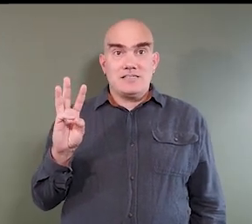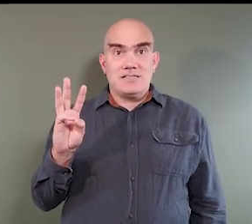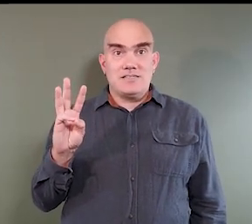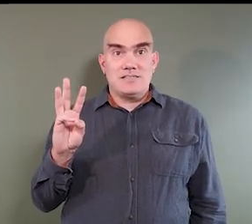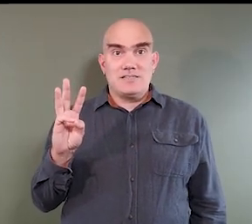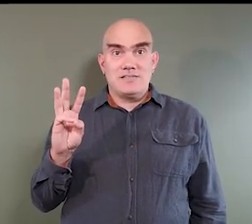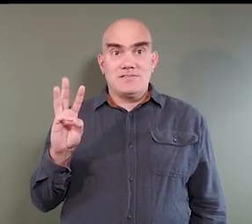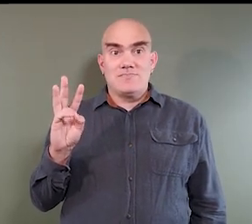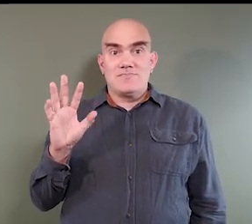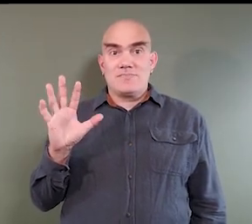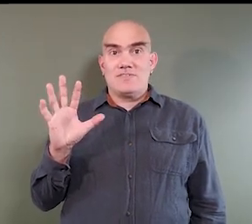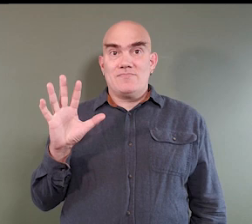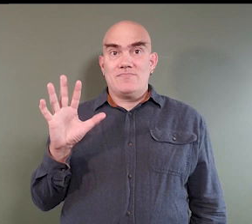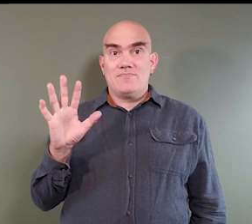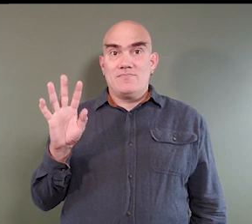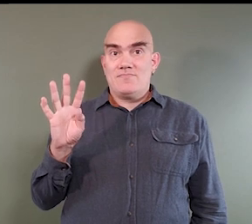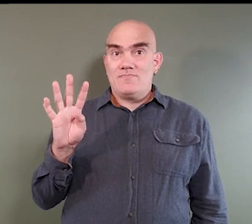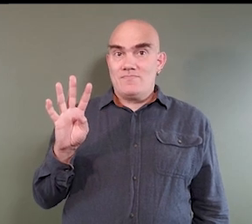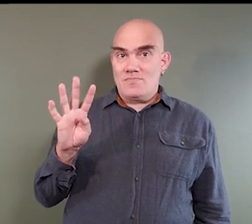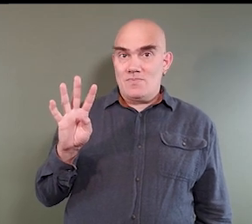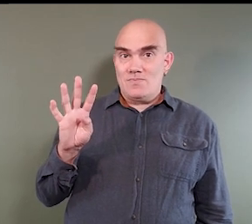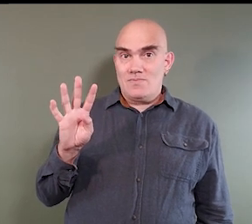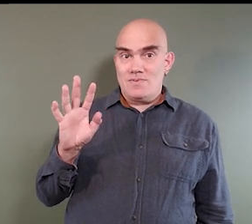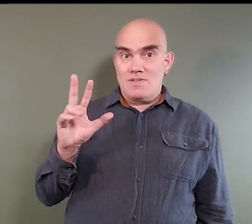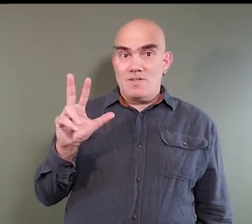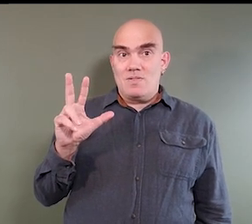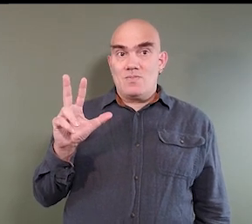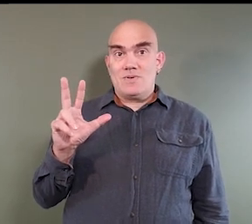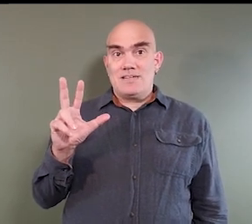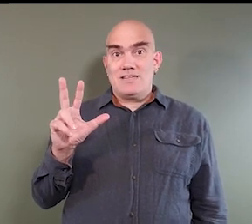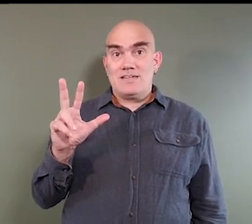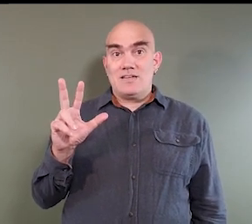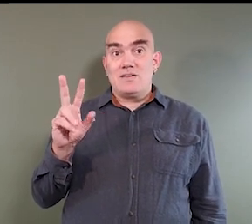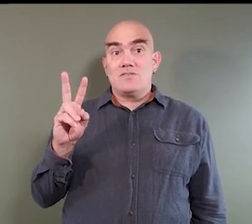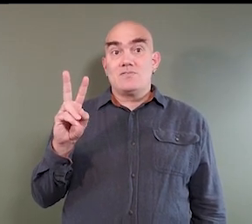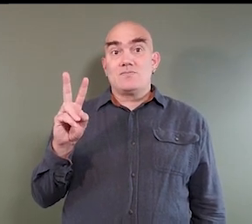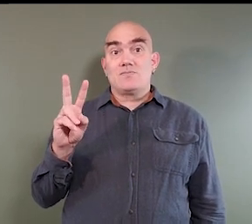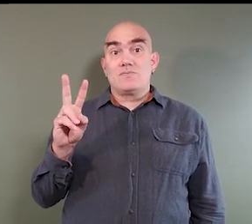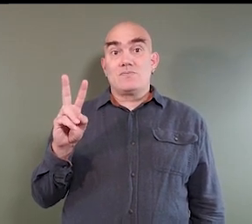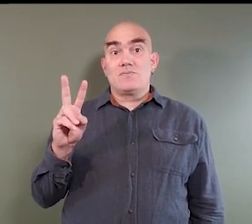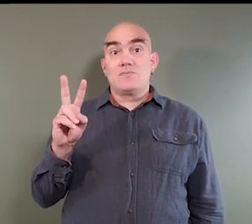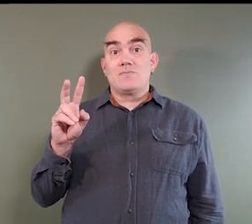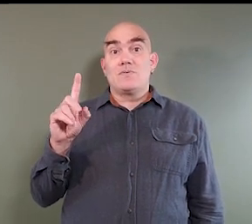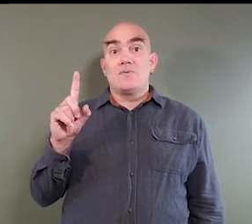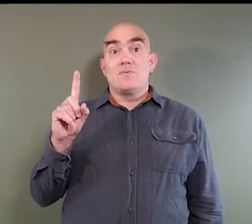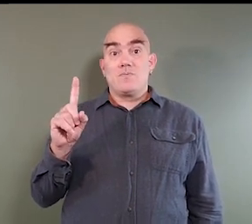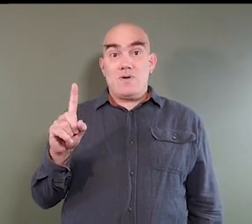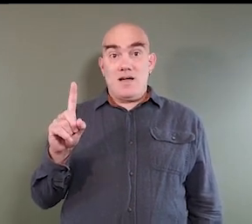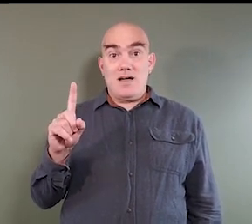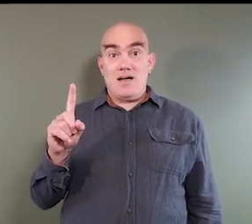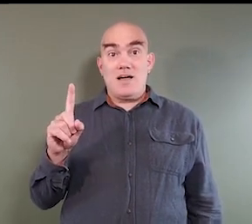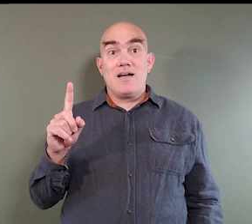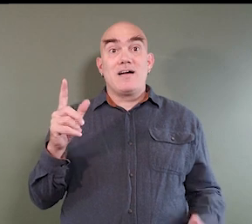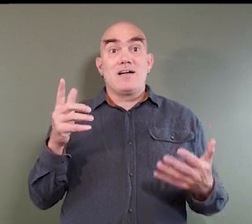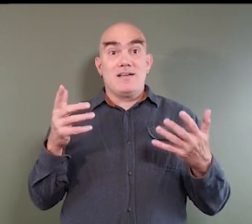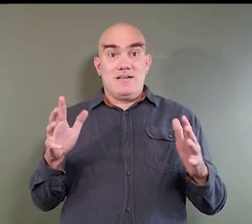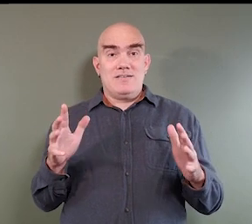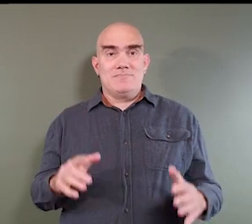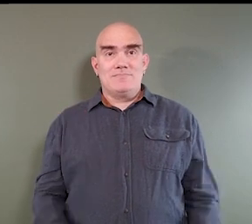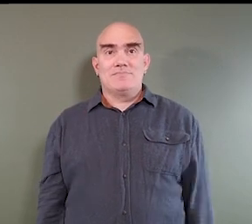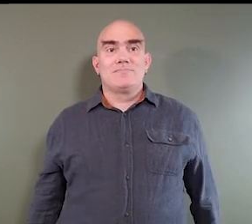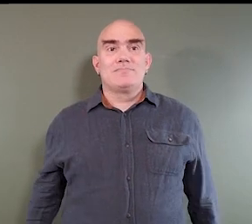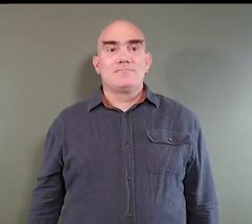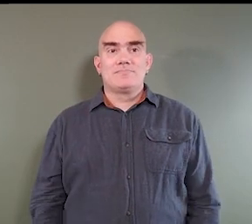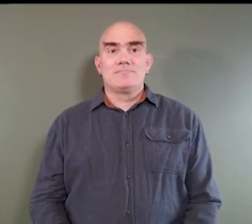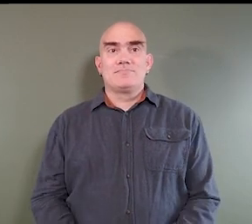6, 5, 4, 3, 2, and 1.